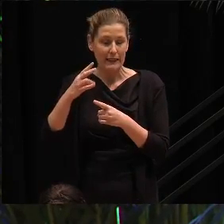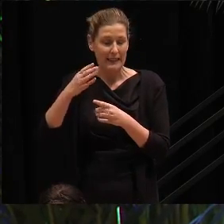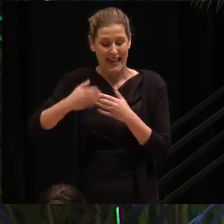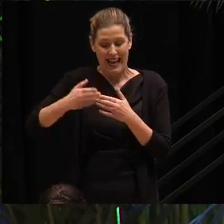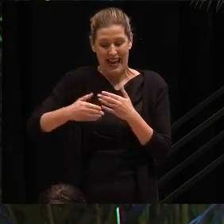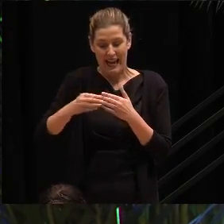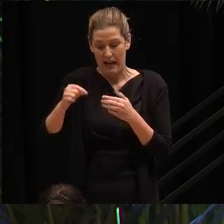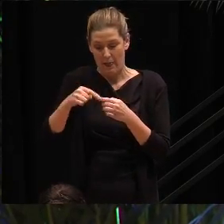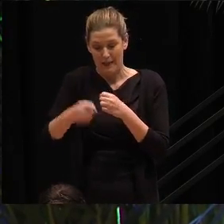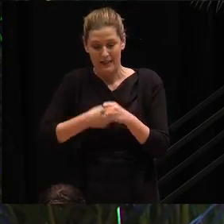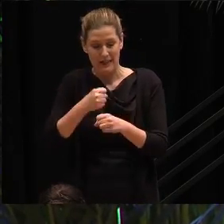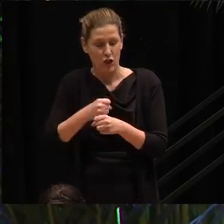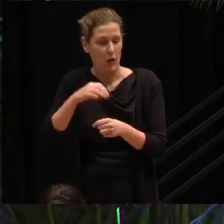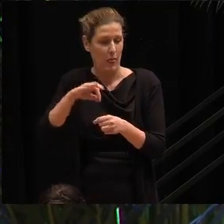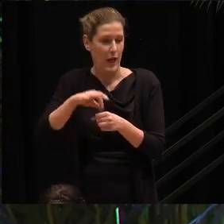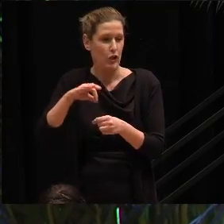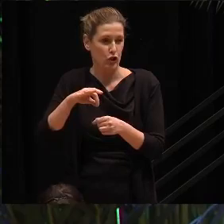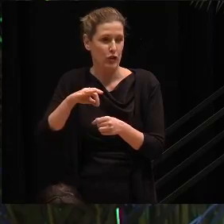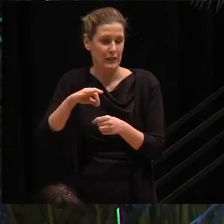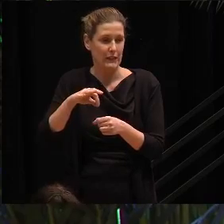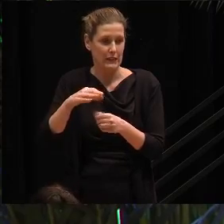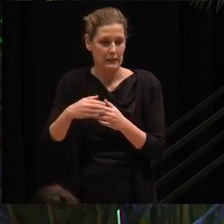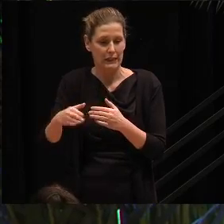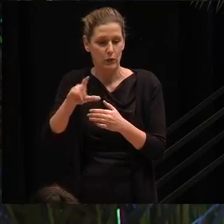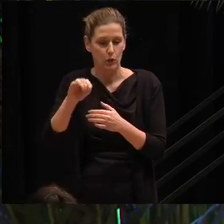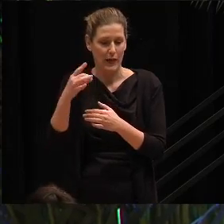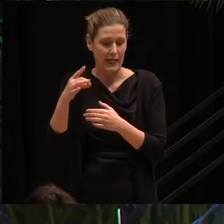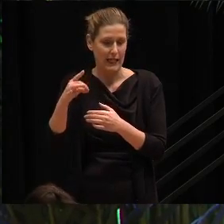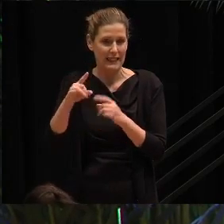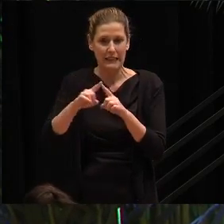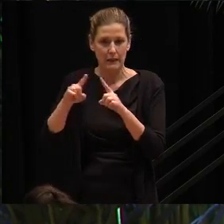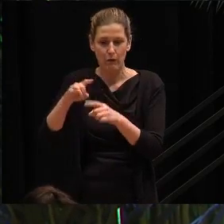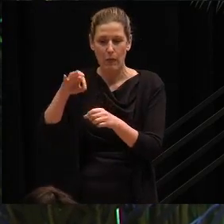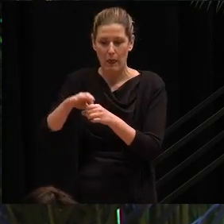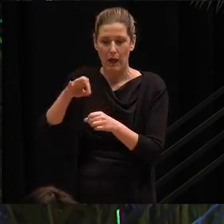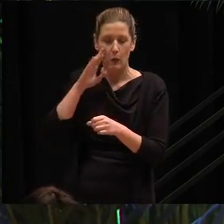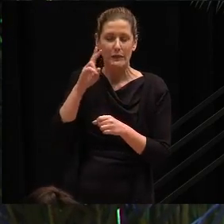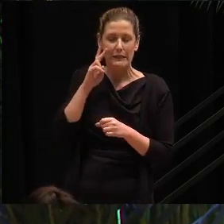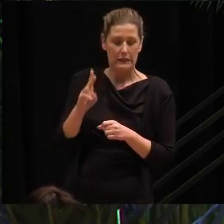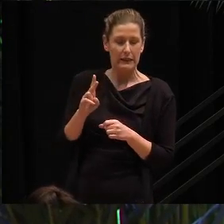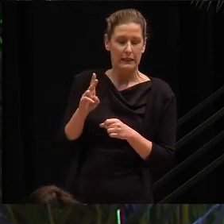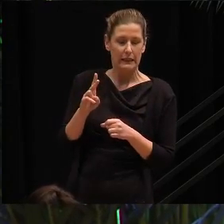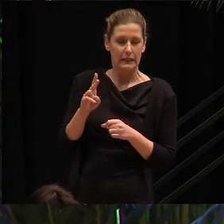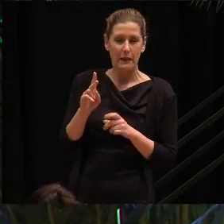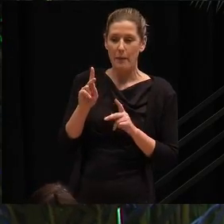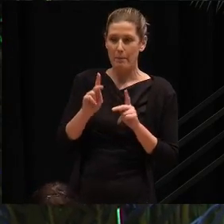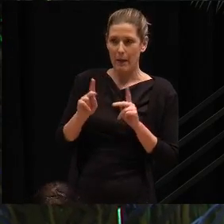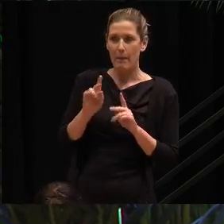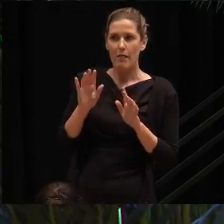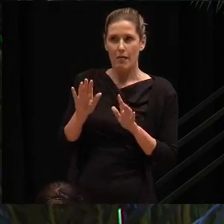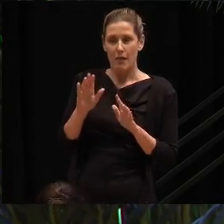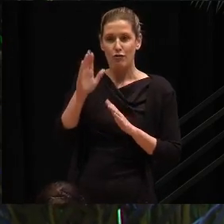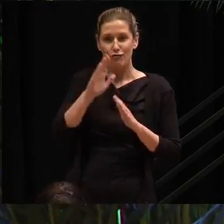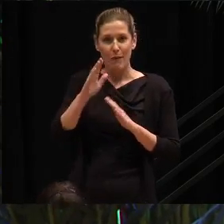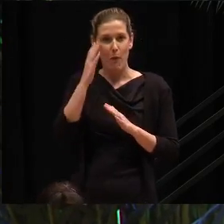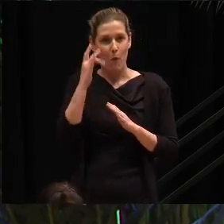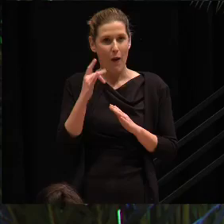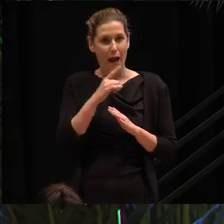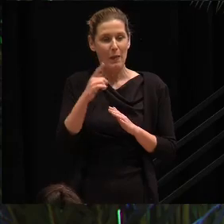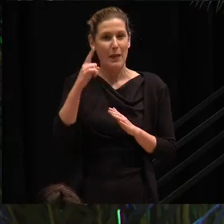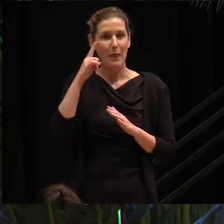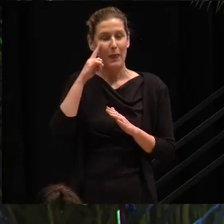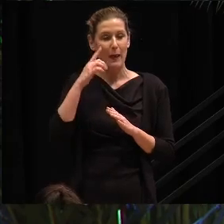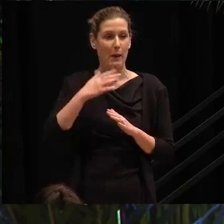think really where the contest is going to be over the next year in 2018. People get themselves in trouble by thinking of permanent